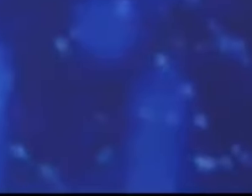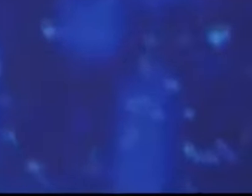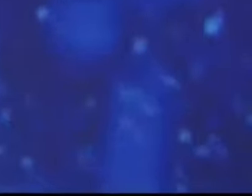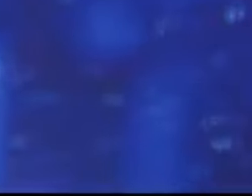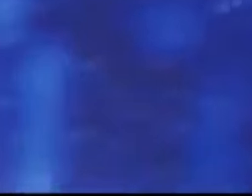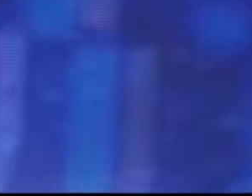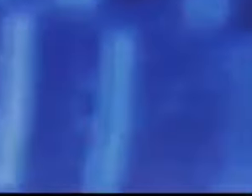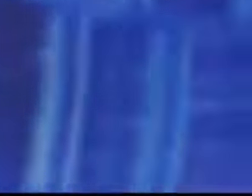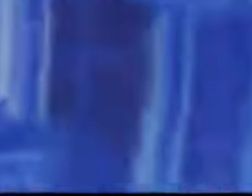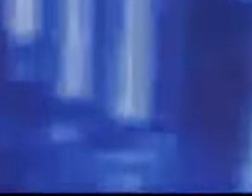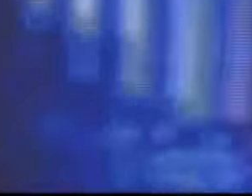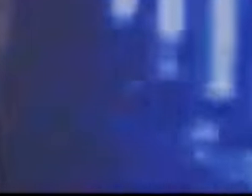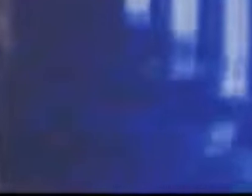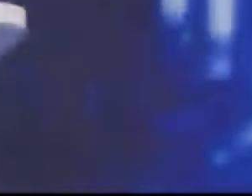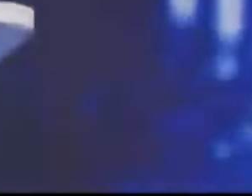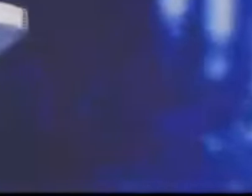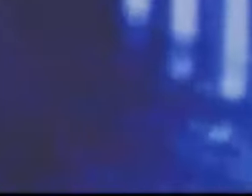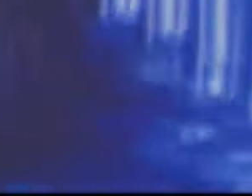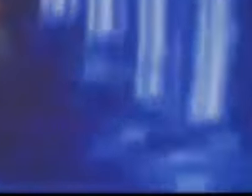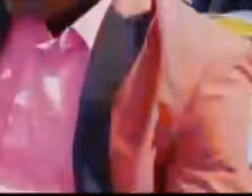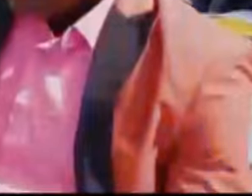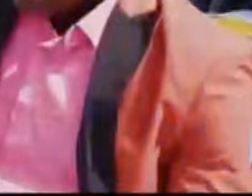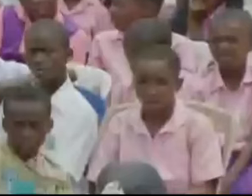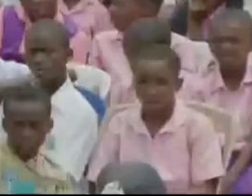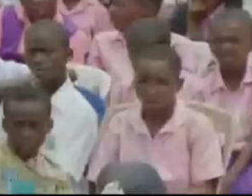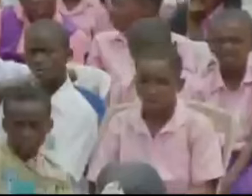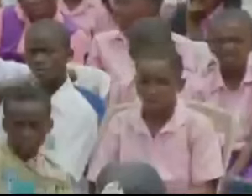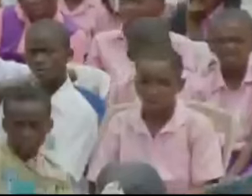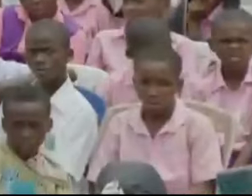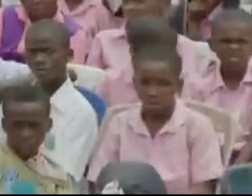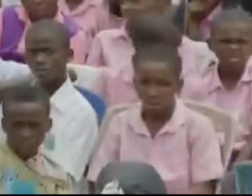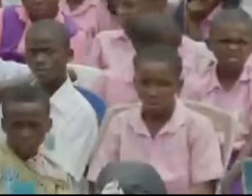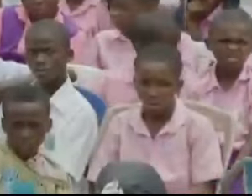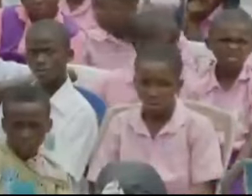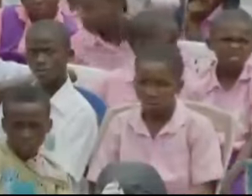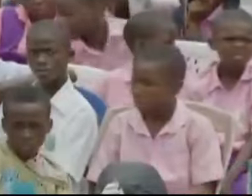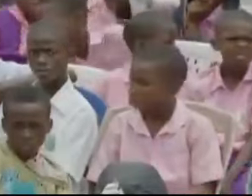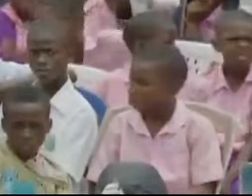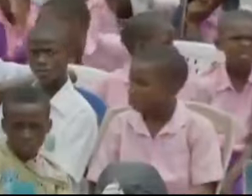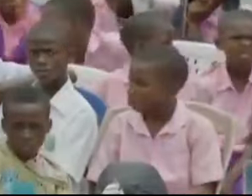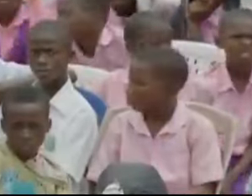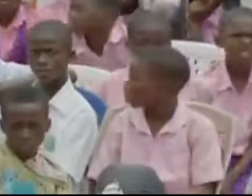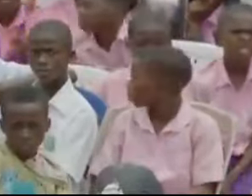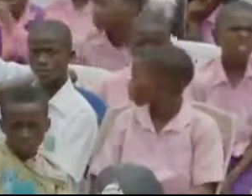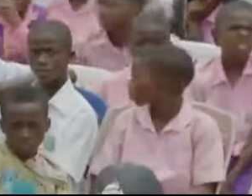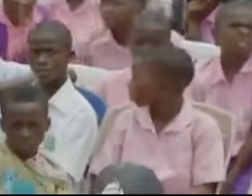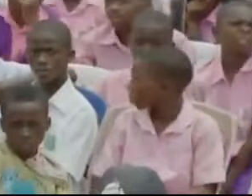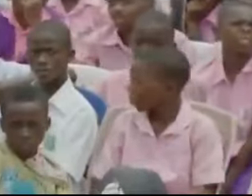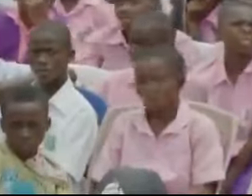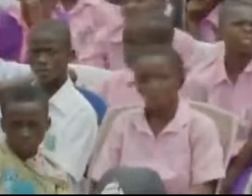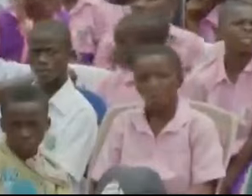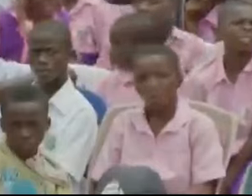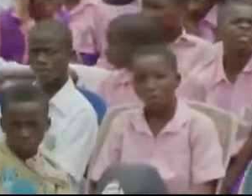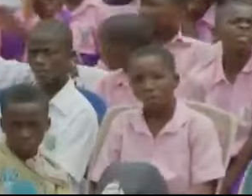of that Nebuchadnezzar. Look at chapter 3, I'm reading from verse 14. Nebuchadnezzar spake